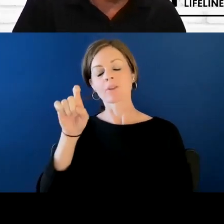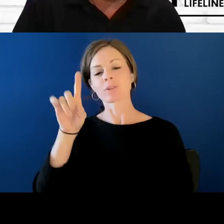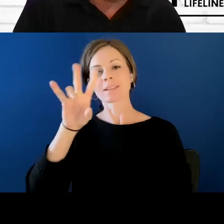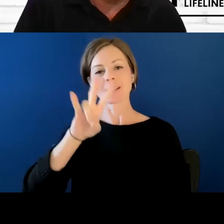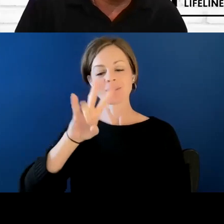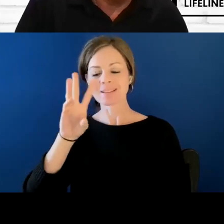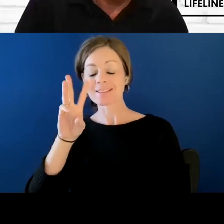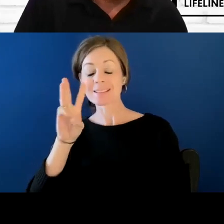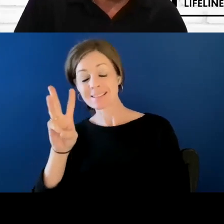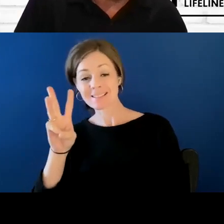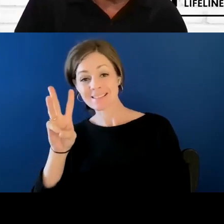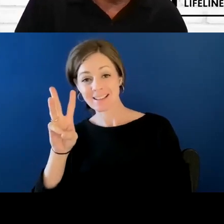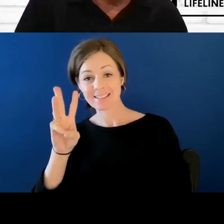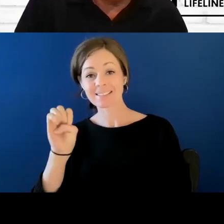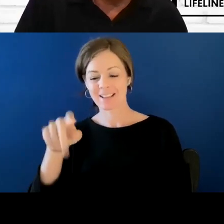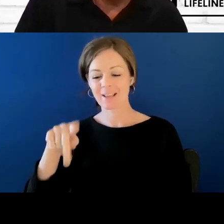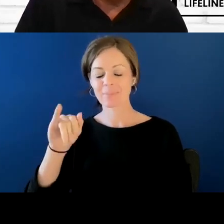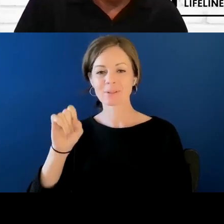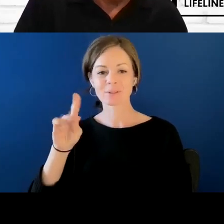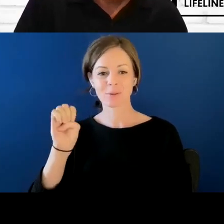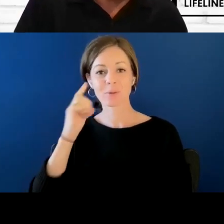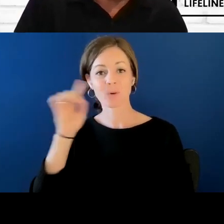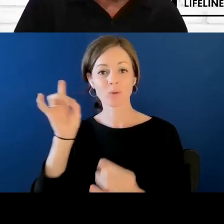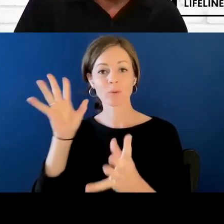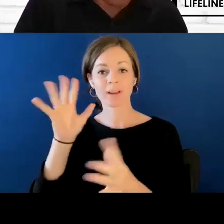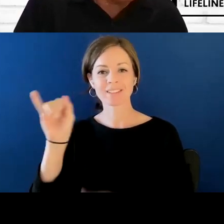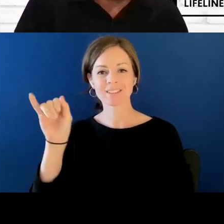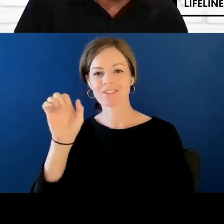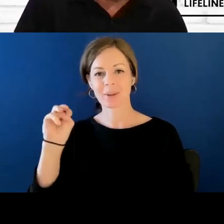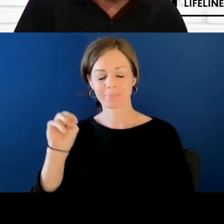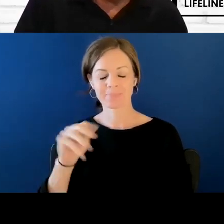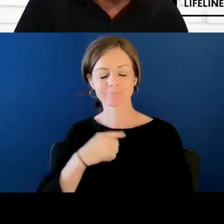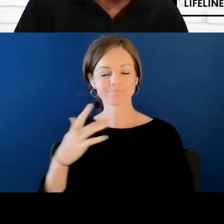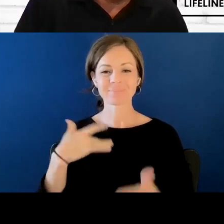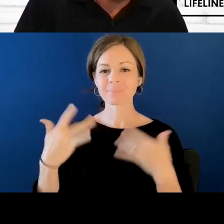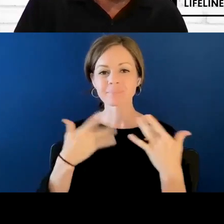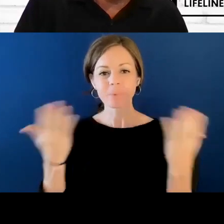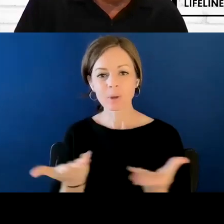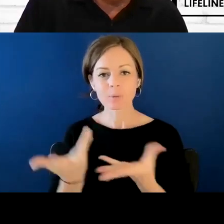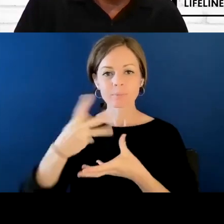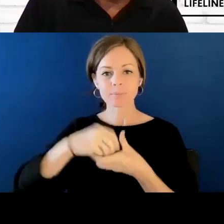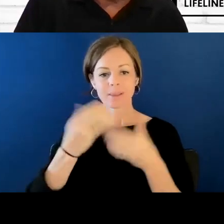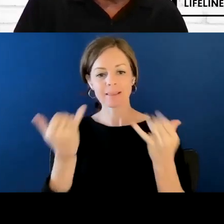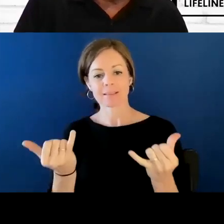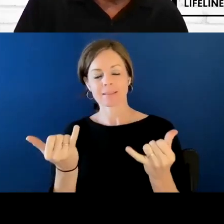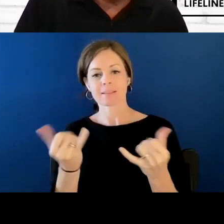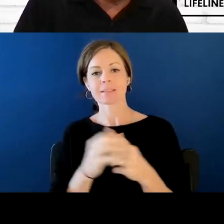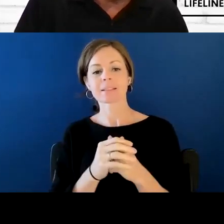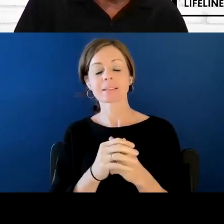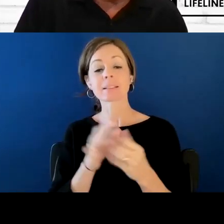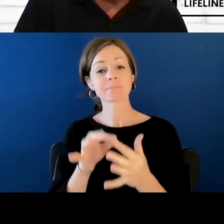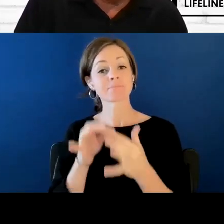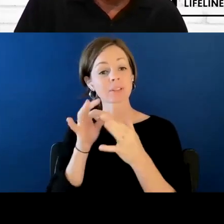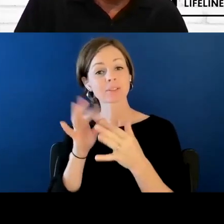176th episode of the Crisis Jam. I am thrilled to be a part of this today, particularly